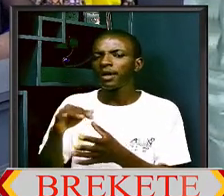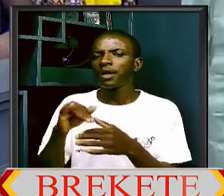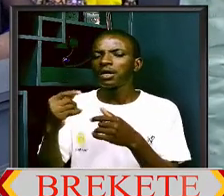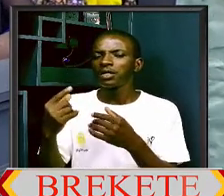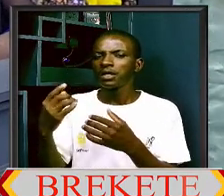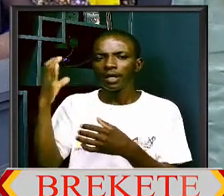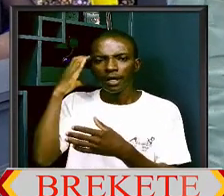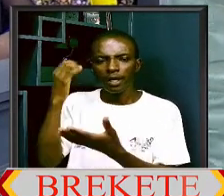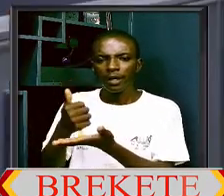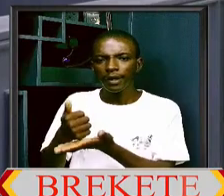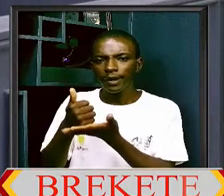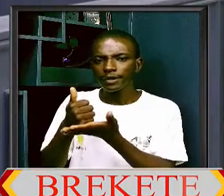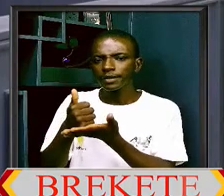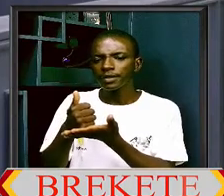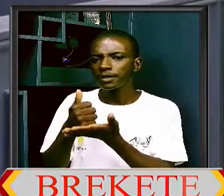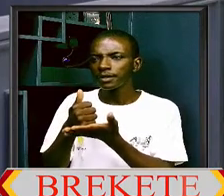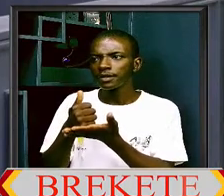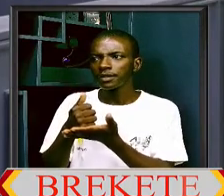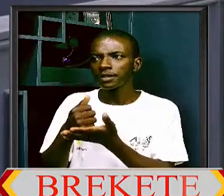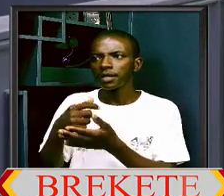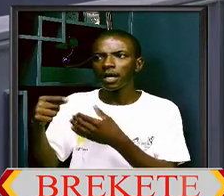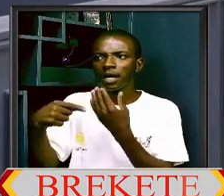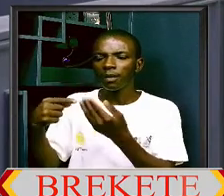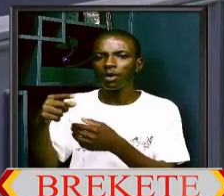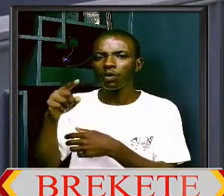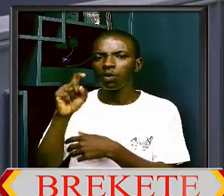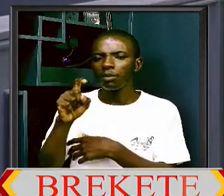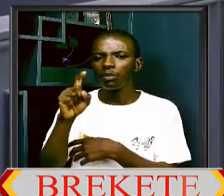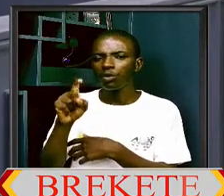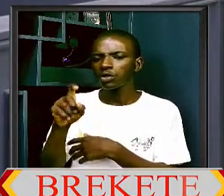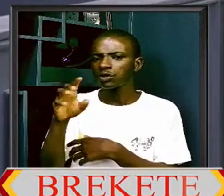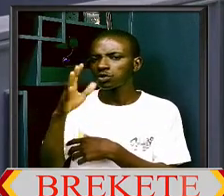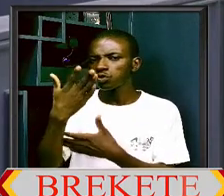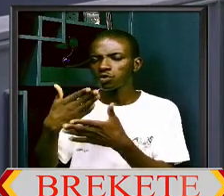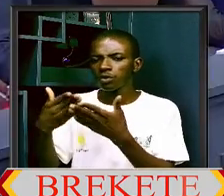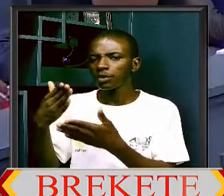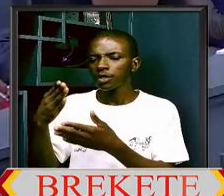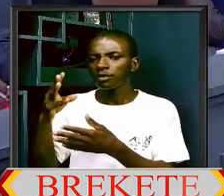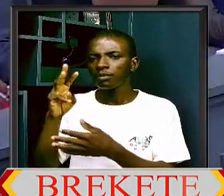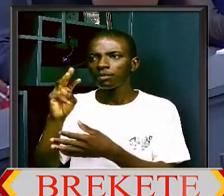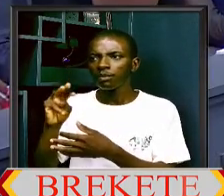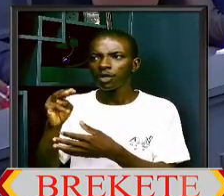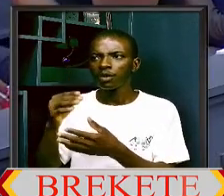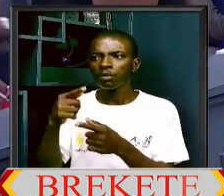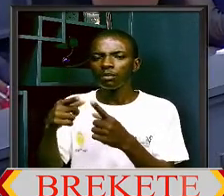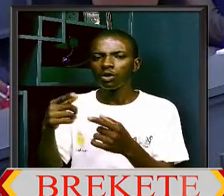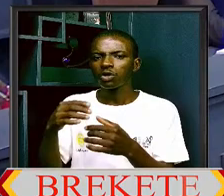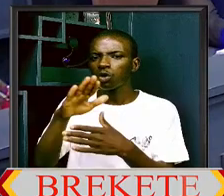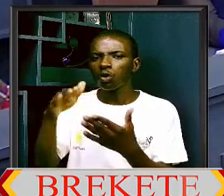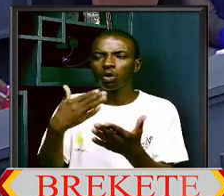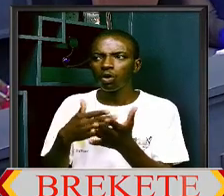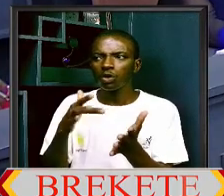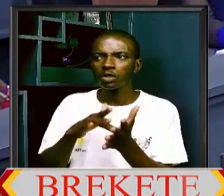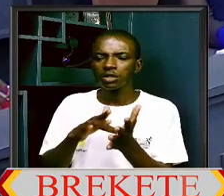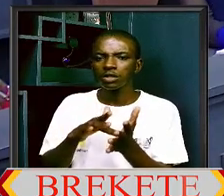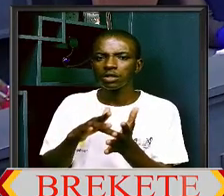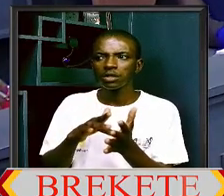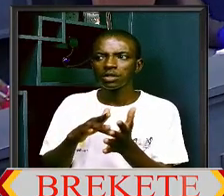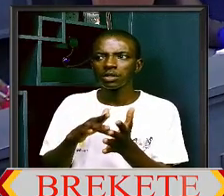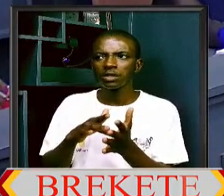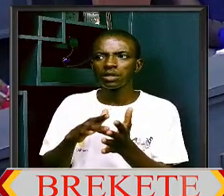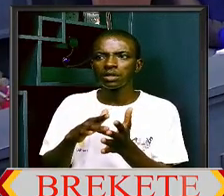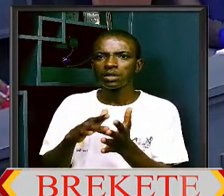hearing aid where he give the Baba is about 1 something million naira yet the whole treatment cost us about